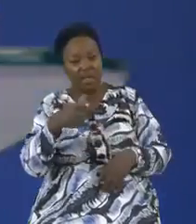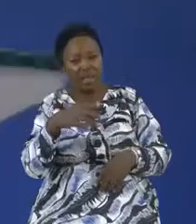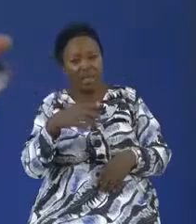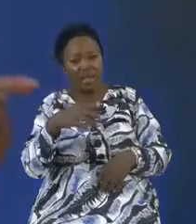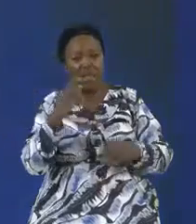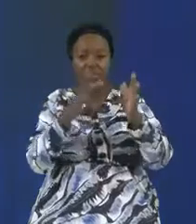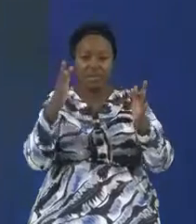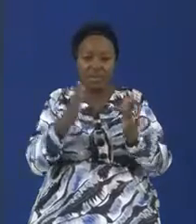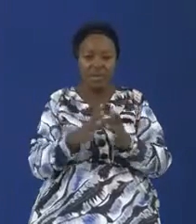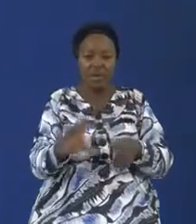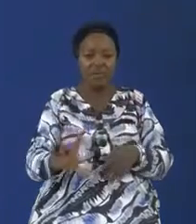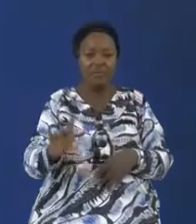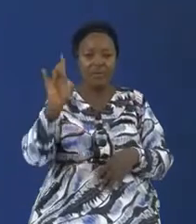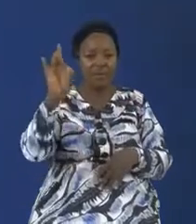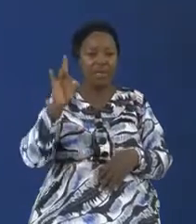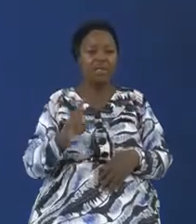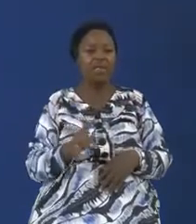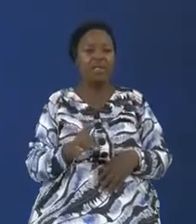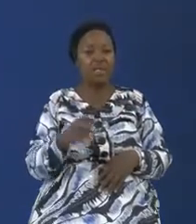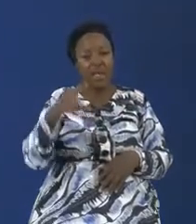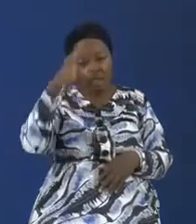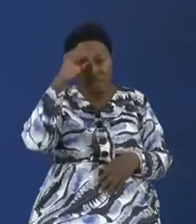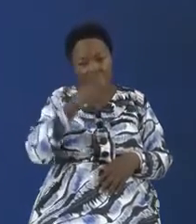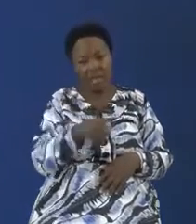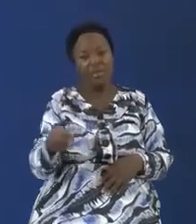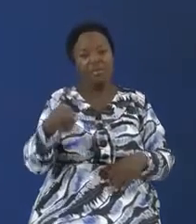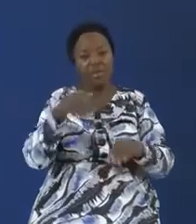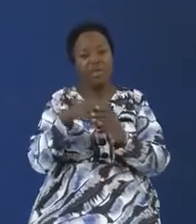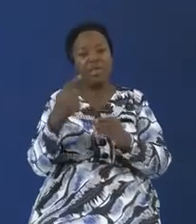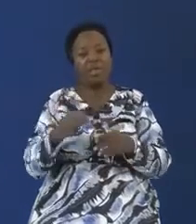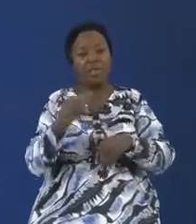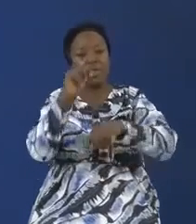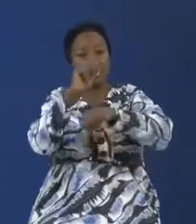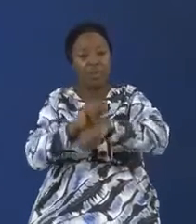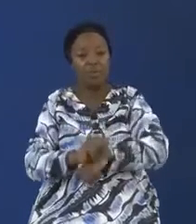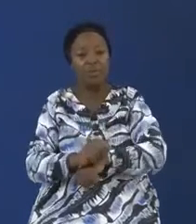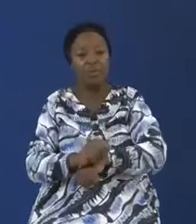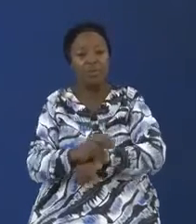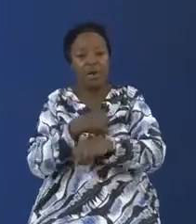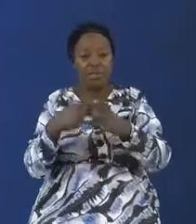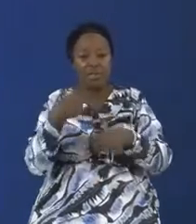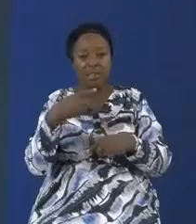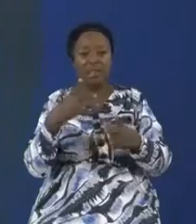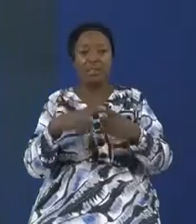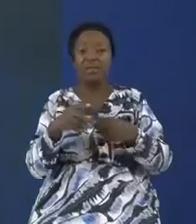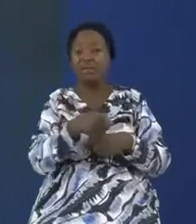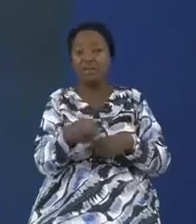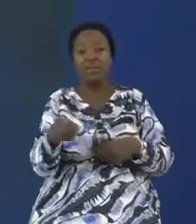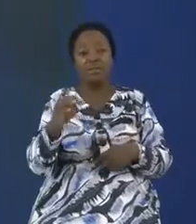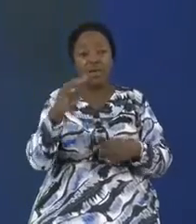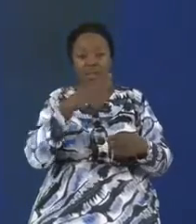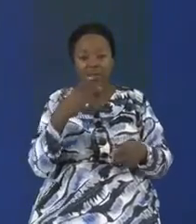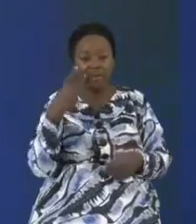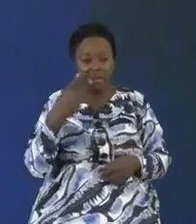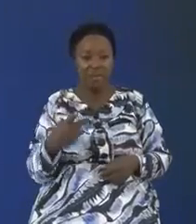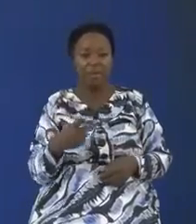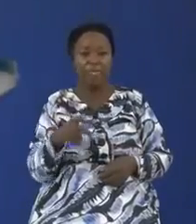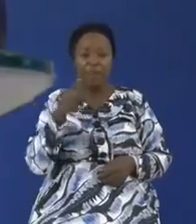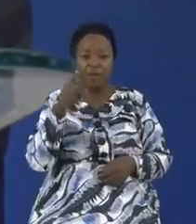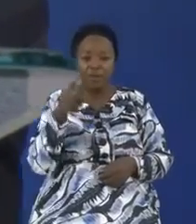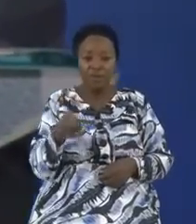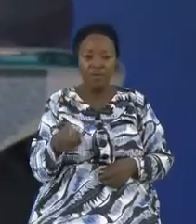findeth him in the temple and said unto him, "Behold, thou